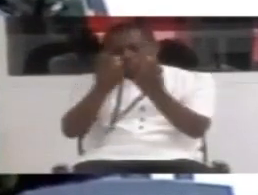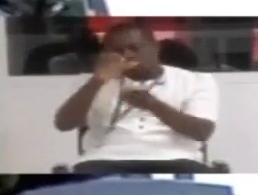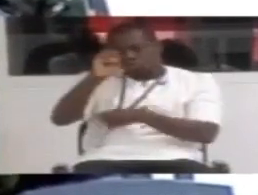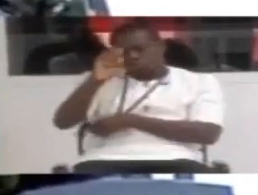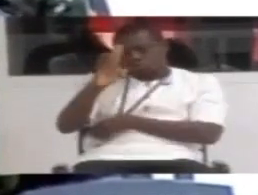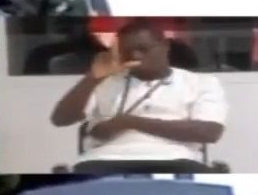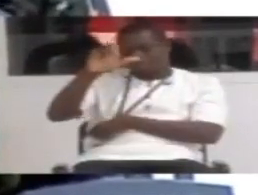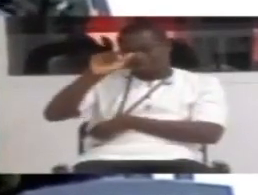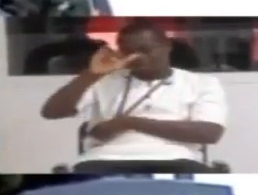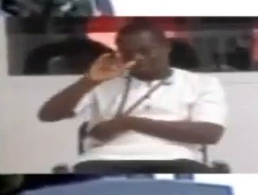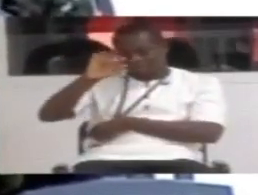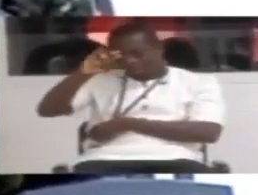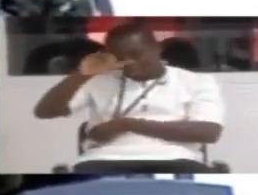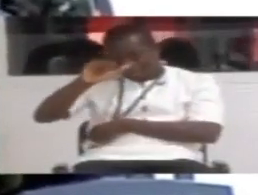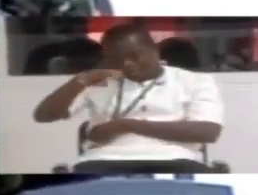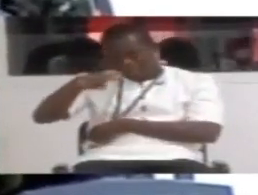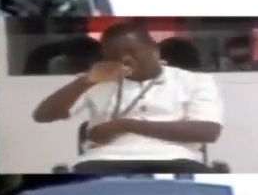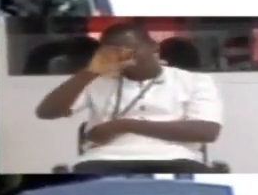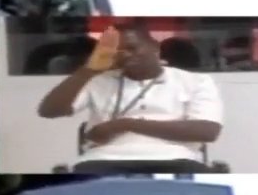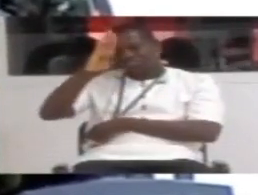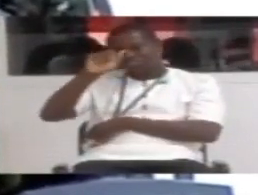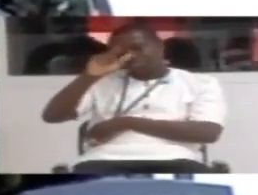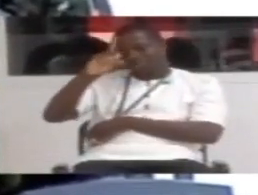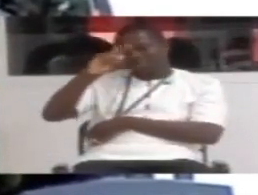General Suleiman Badji. Fekka nañ fa